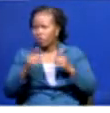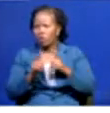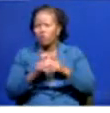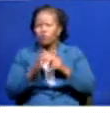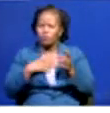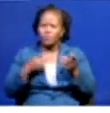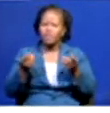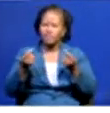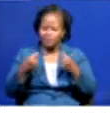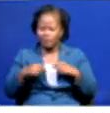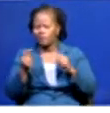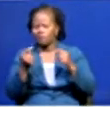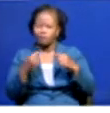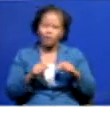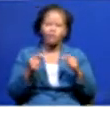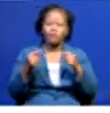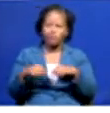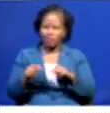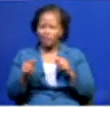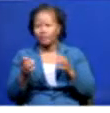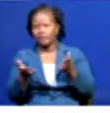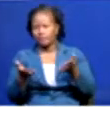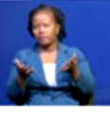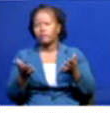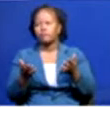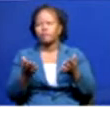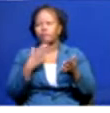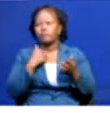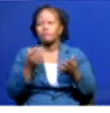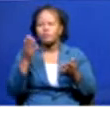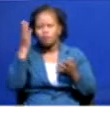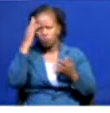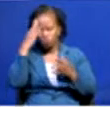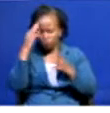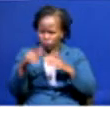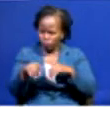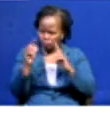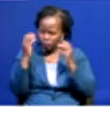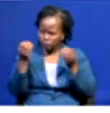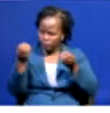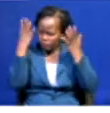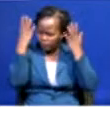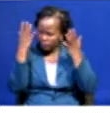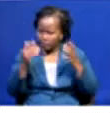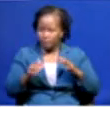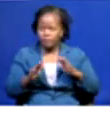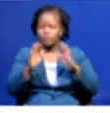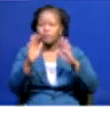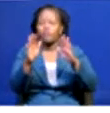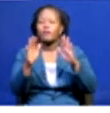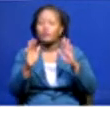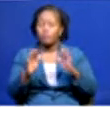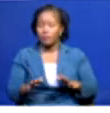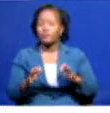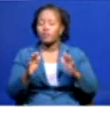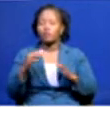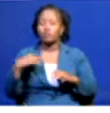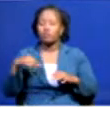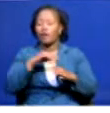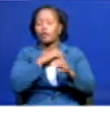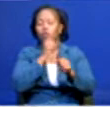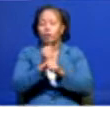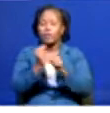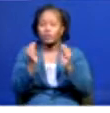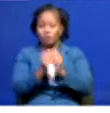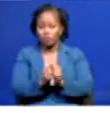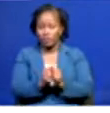and endeavored to let them understand the importance of us working